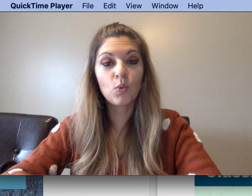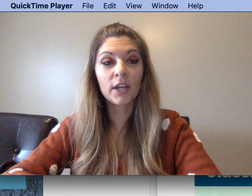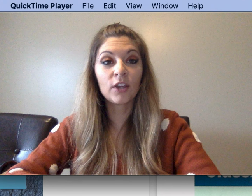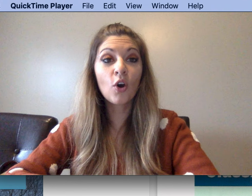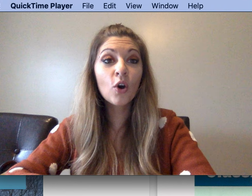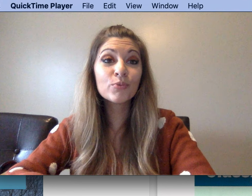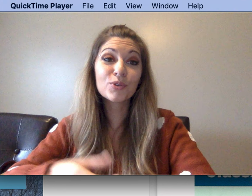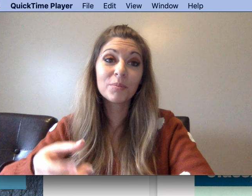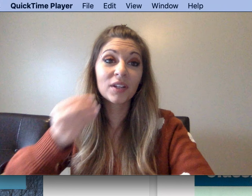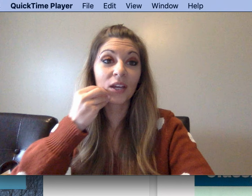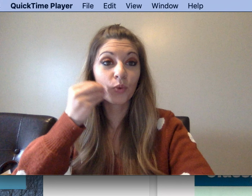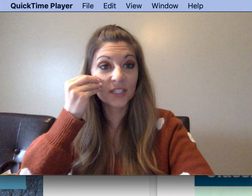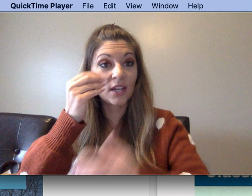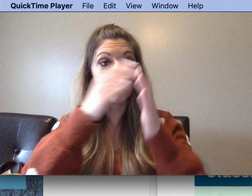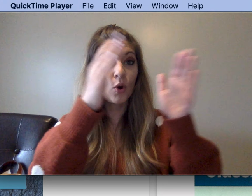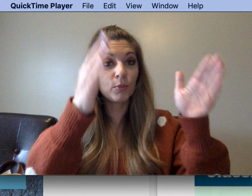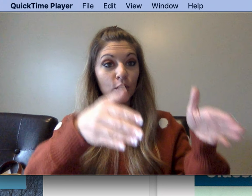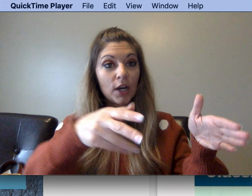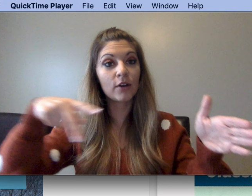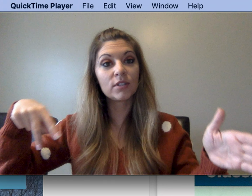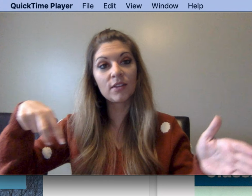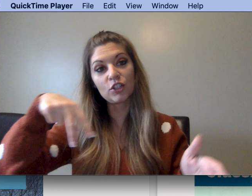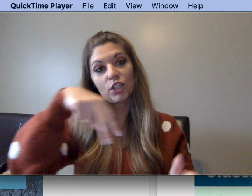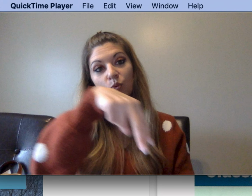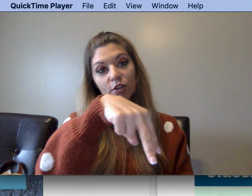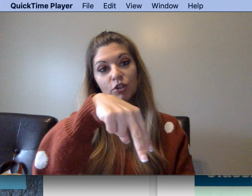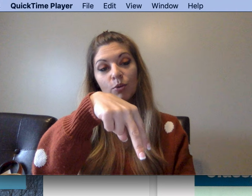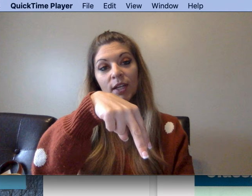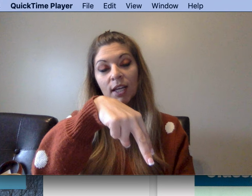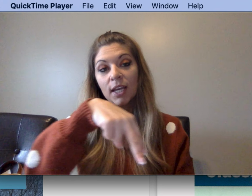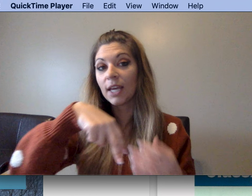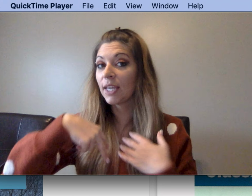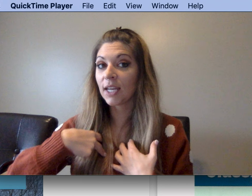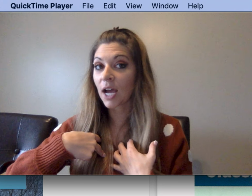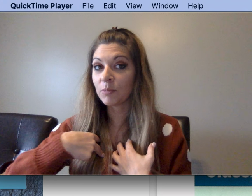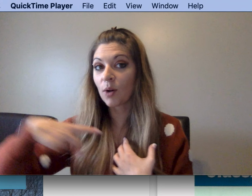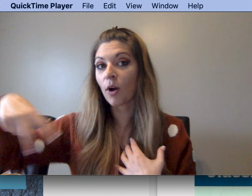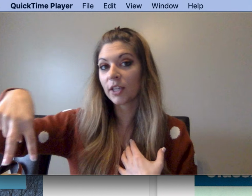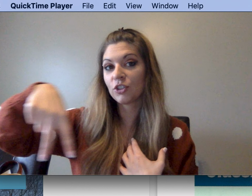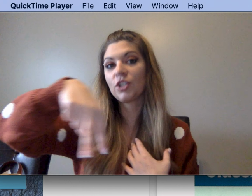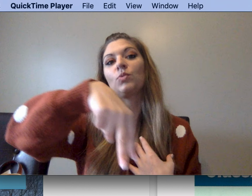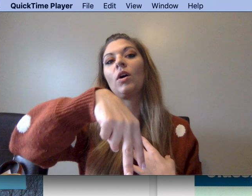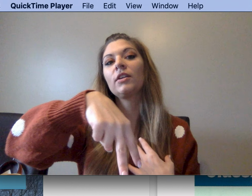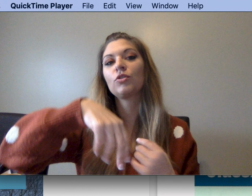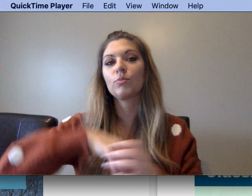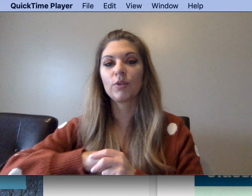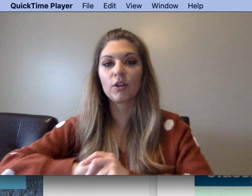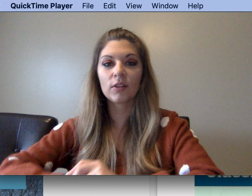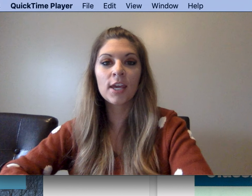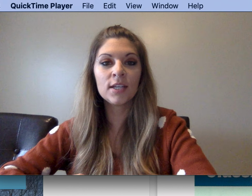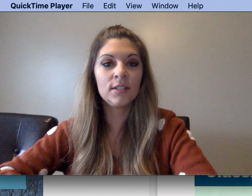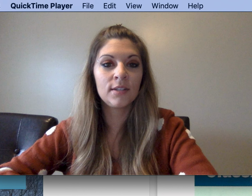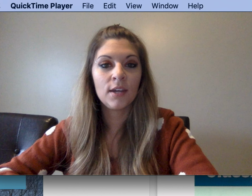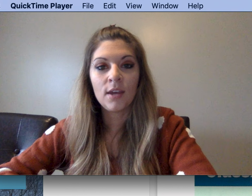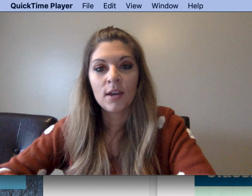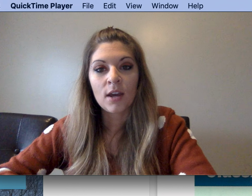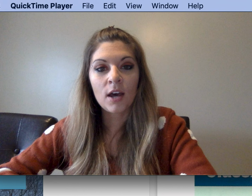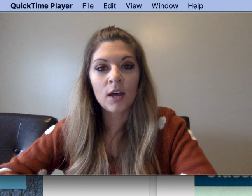She's walking home, so typically I'd want to set up home or her house and that she walks to it. Again, I'm not walking, she's walking, so I'm showing her